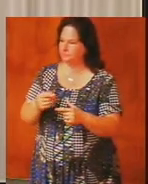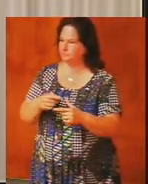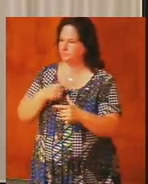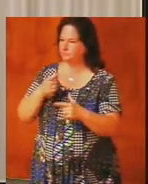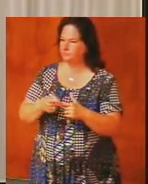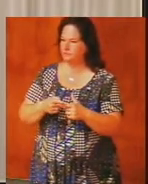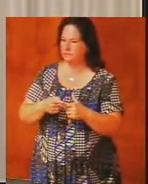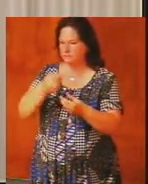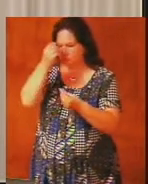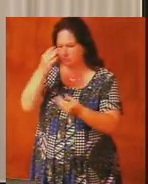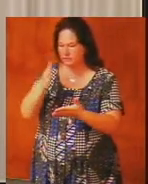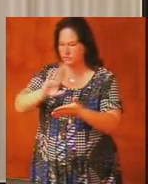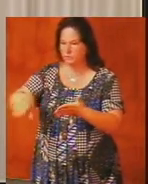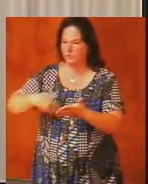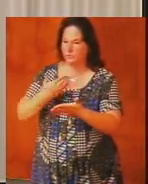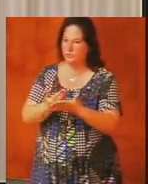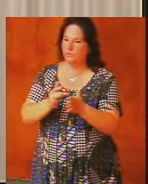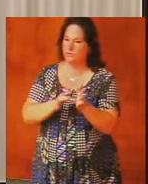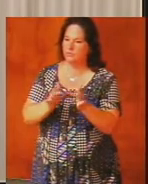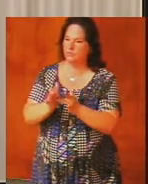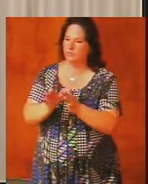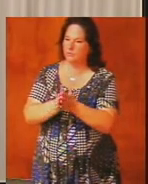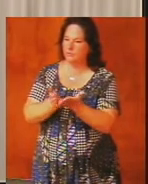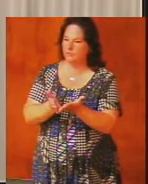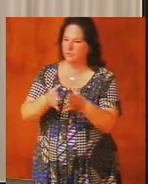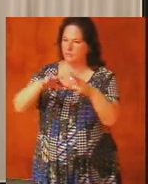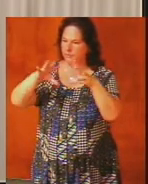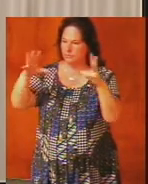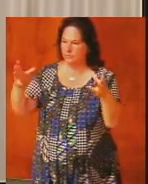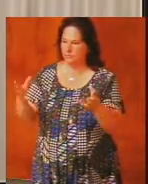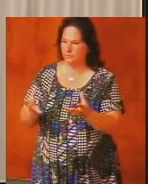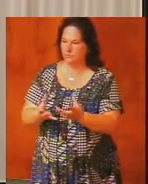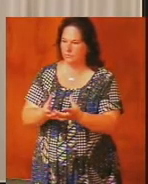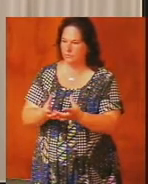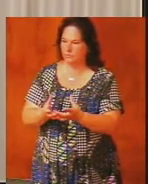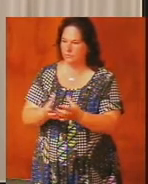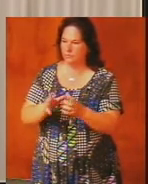the context of the Bible as a whole.